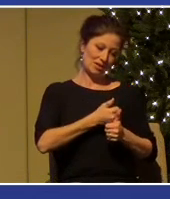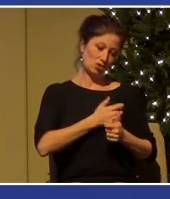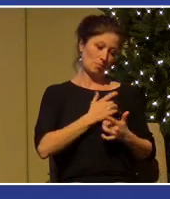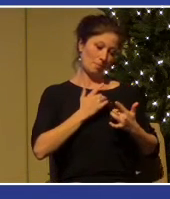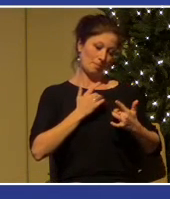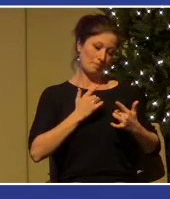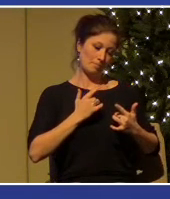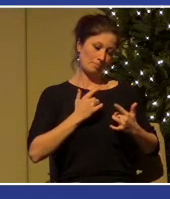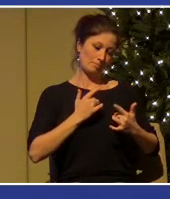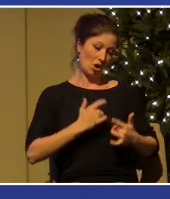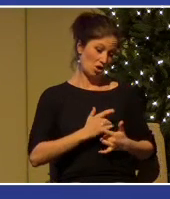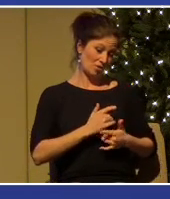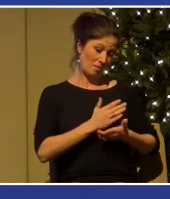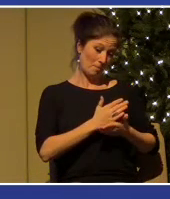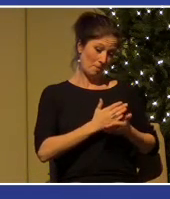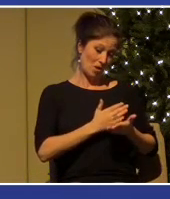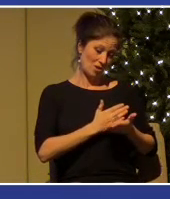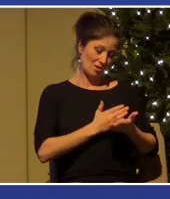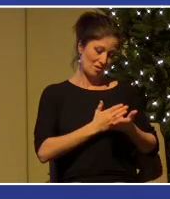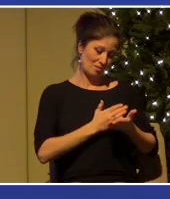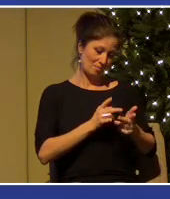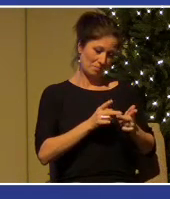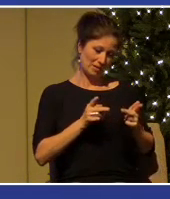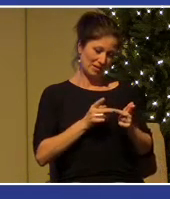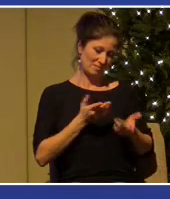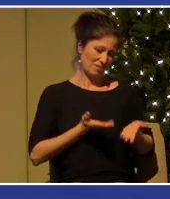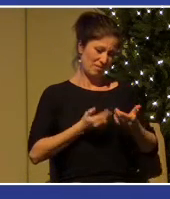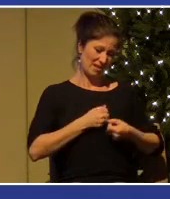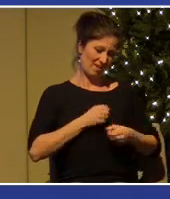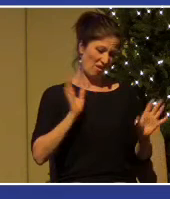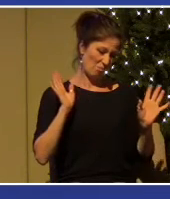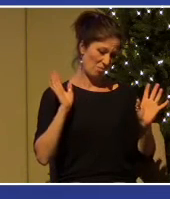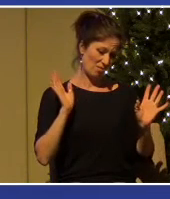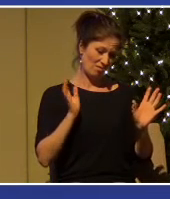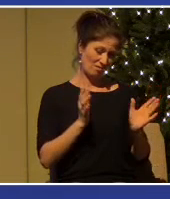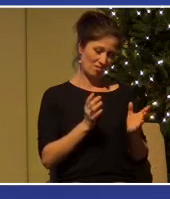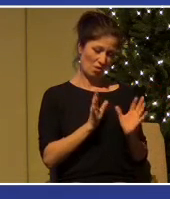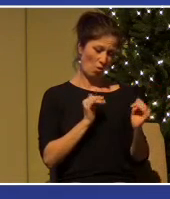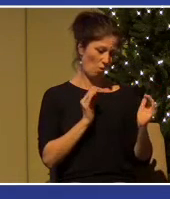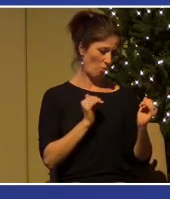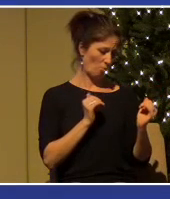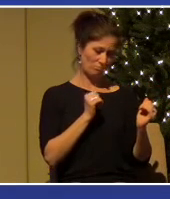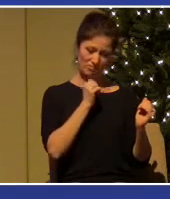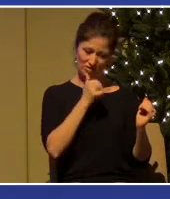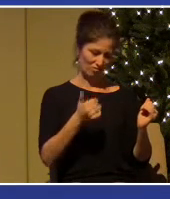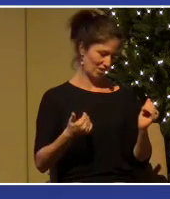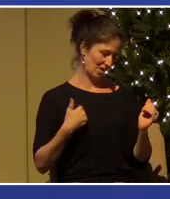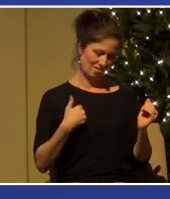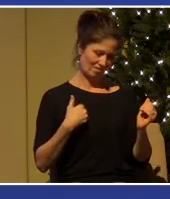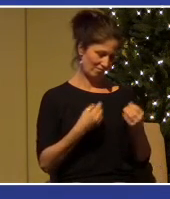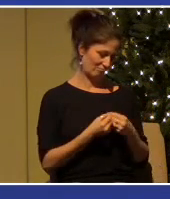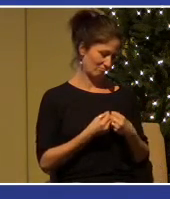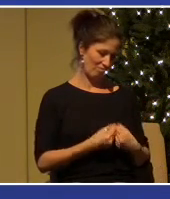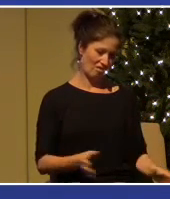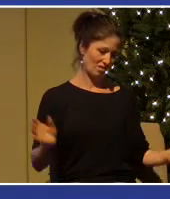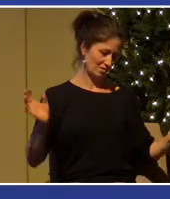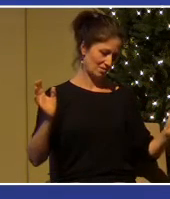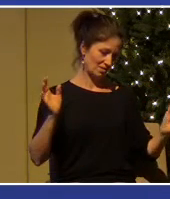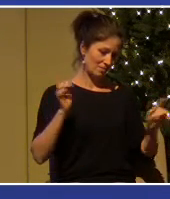you, need you, have given up and live in hopelessness and despair, to raise up